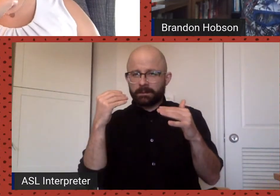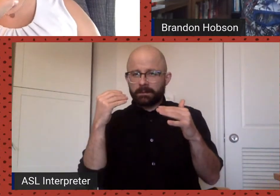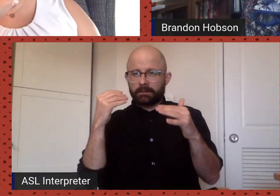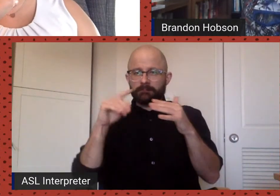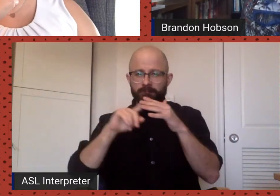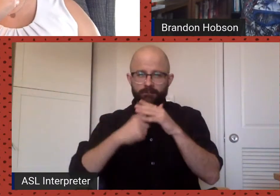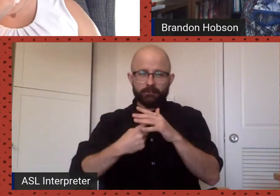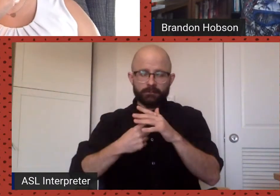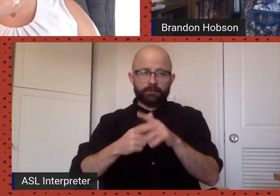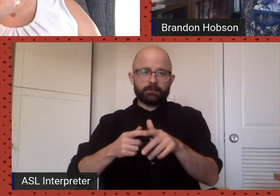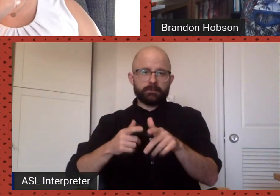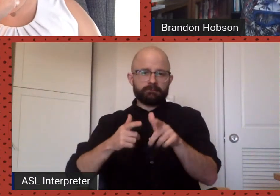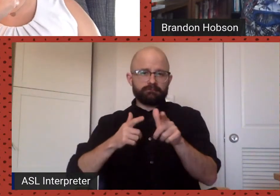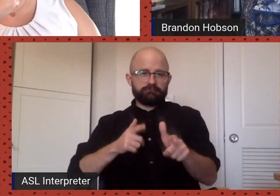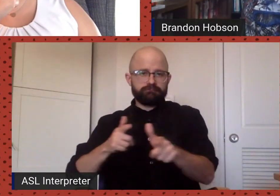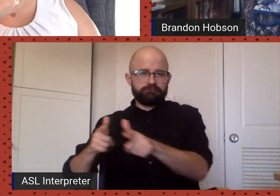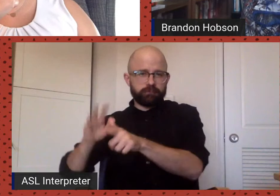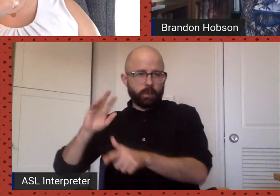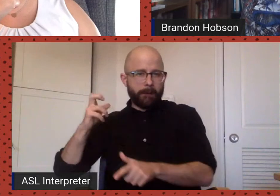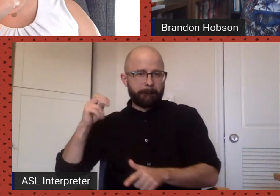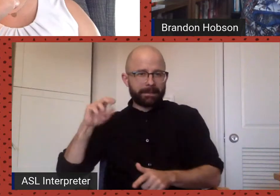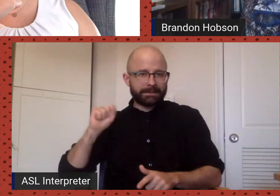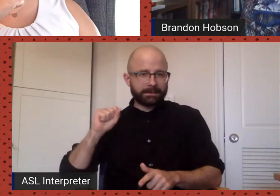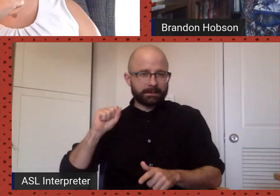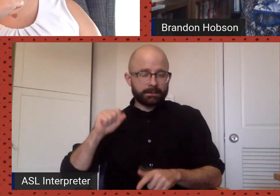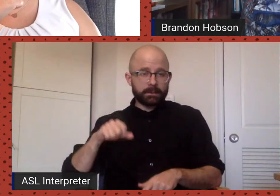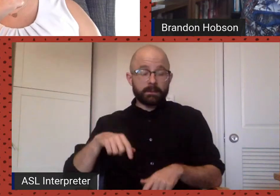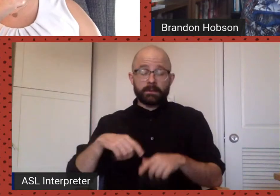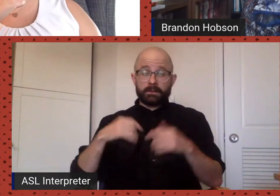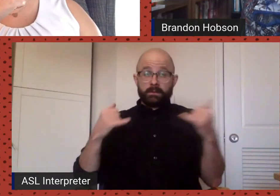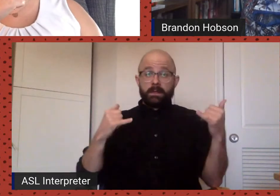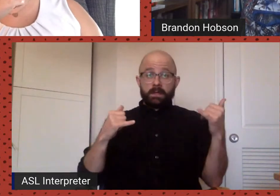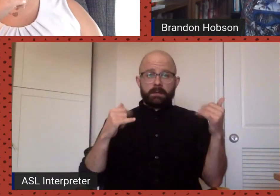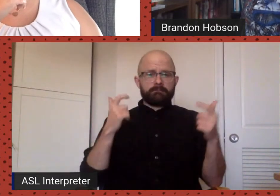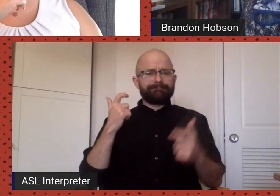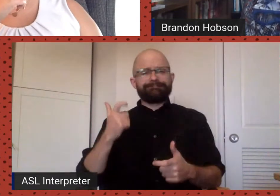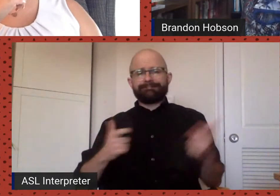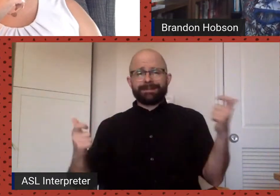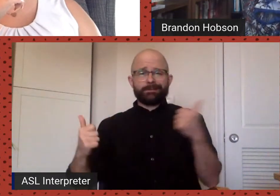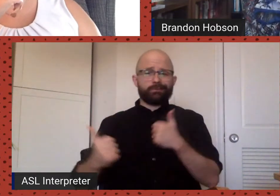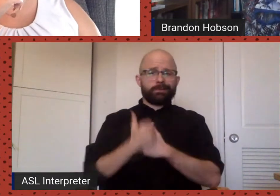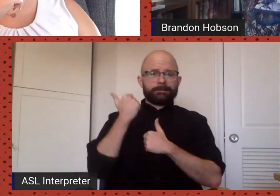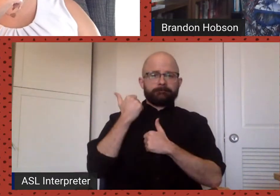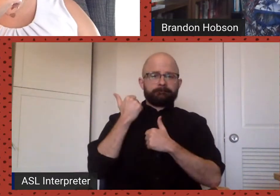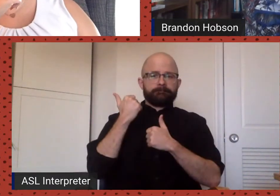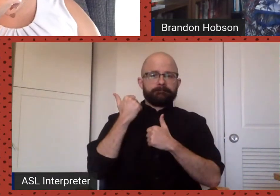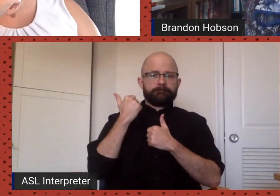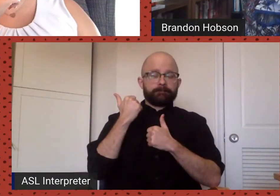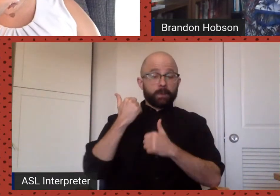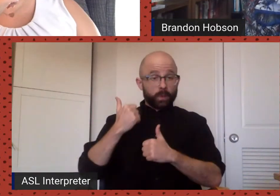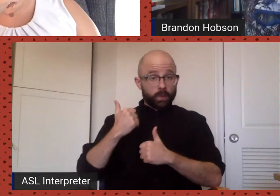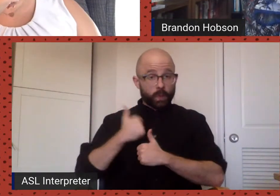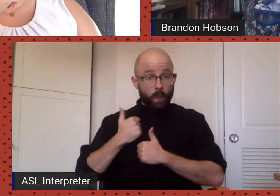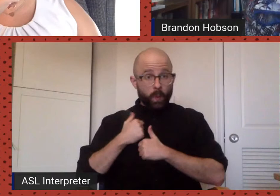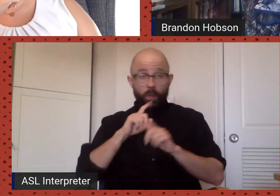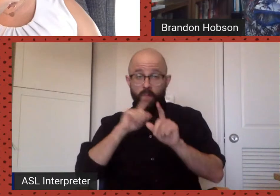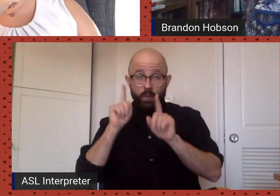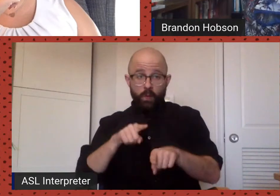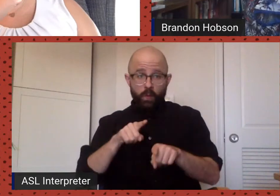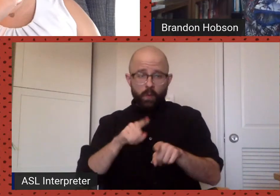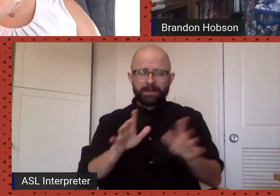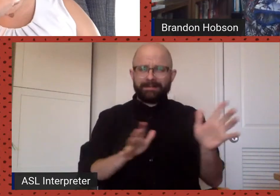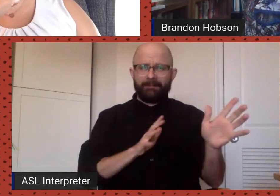weapons. Now there was a great threat upon us. The soldiers were ordered to be civil, but